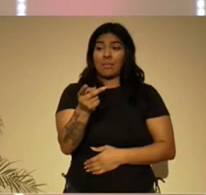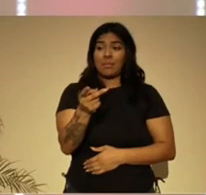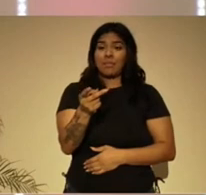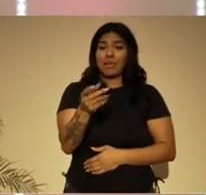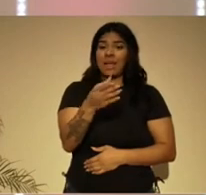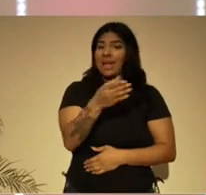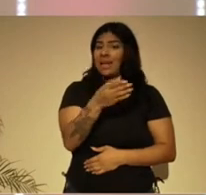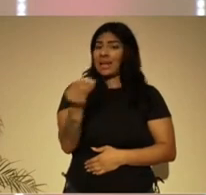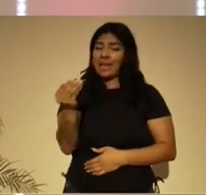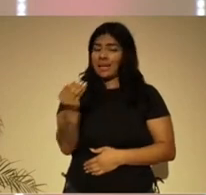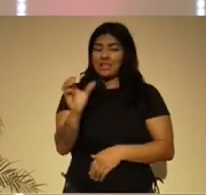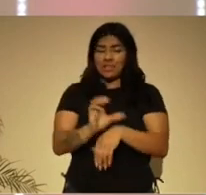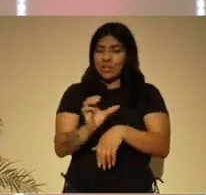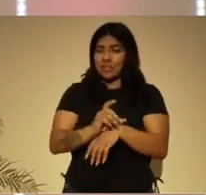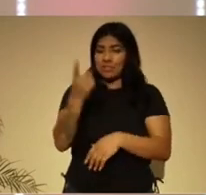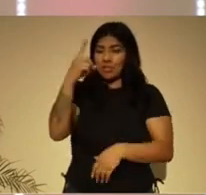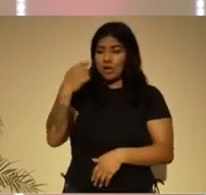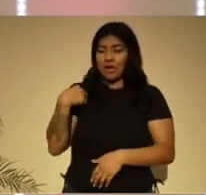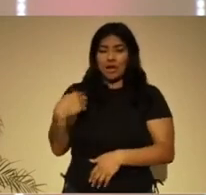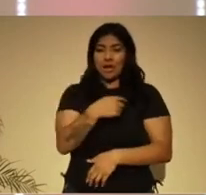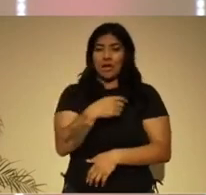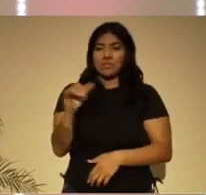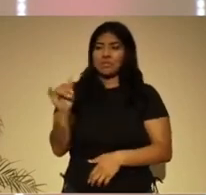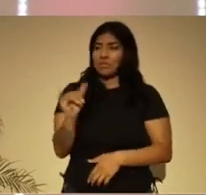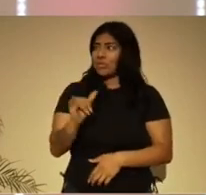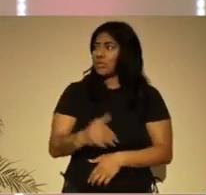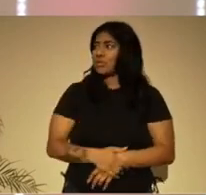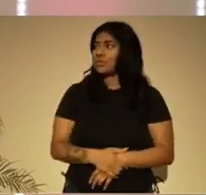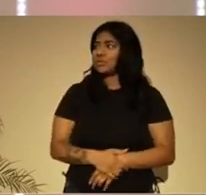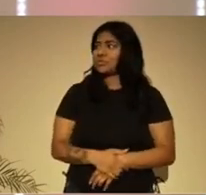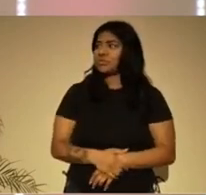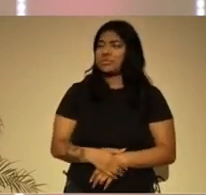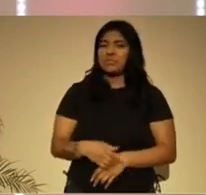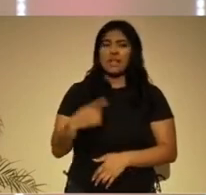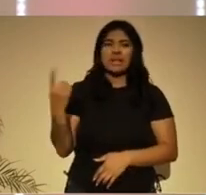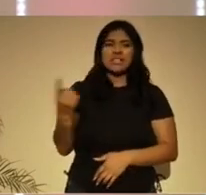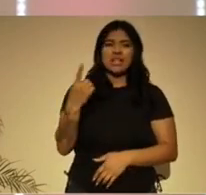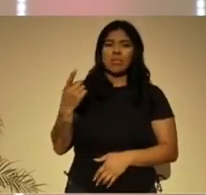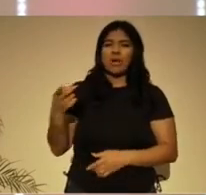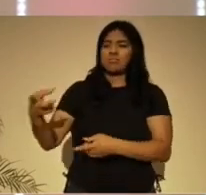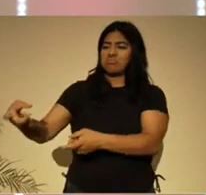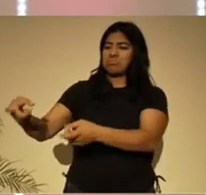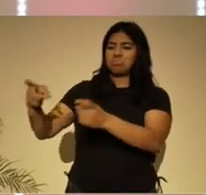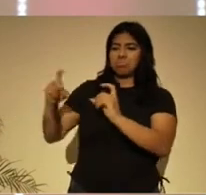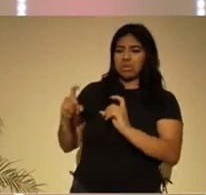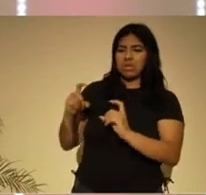has consequences for you too. Anybody inherit something they didn't want?